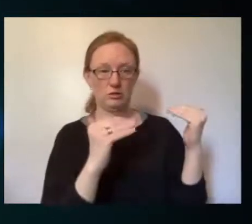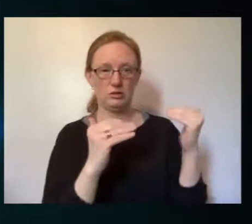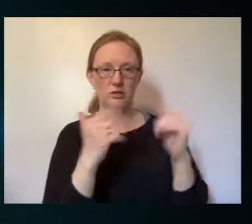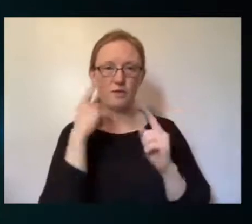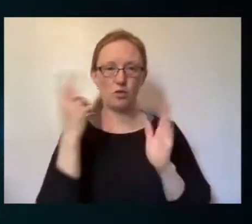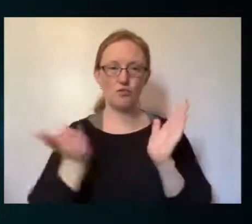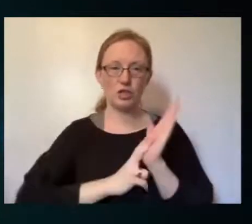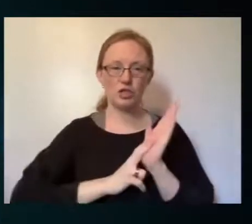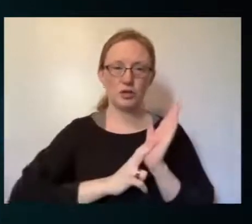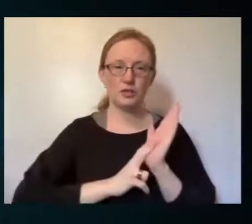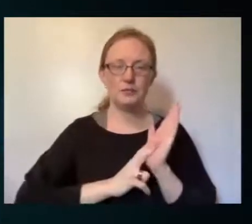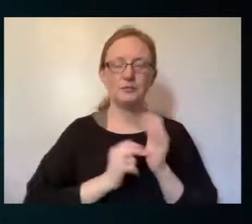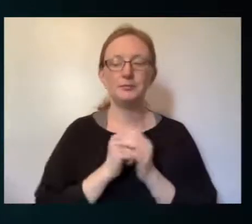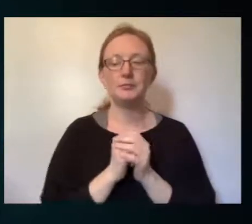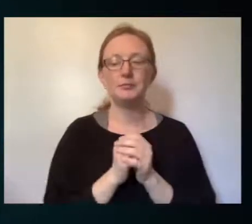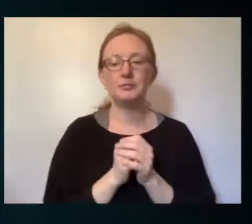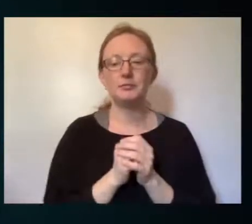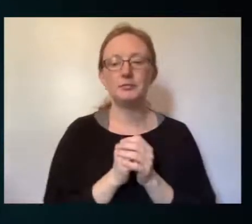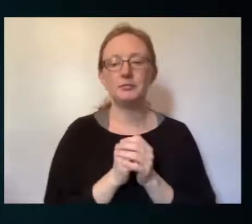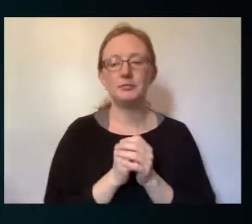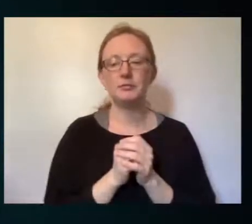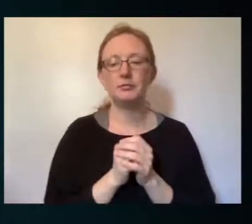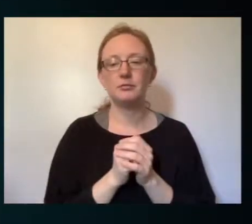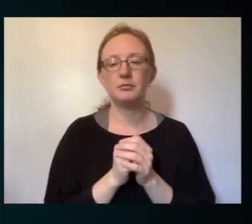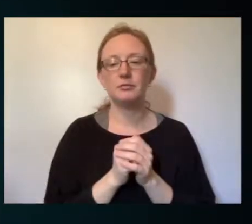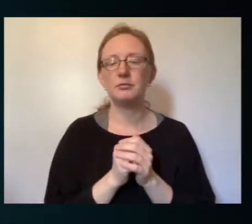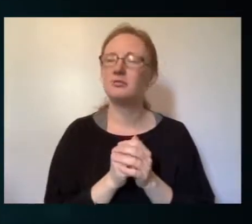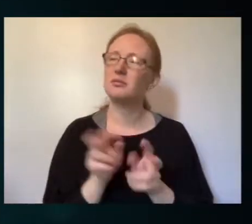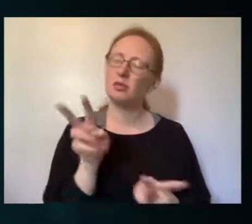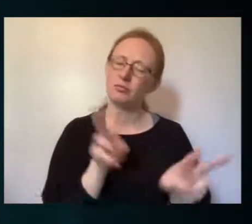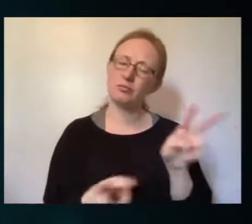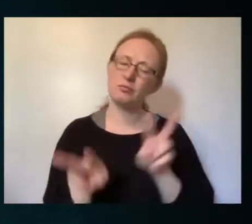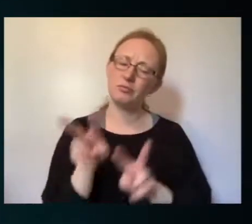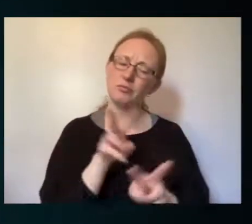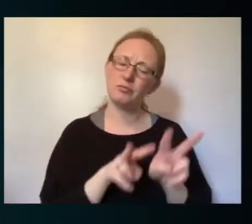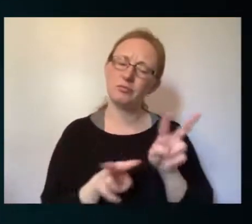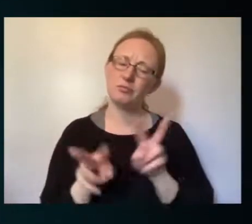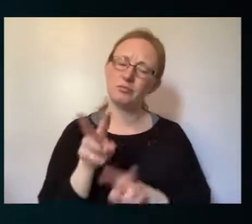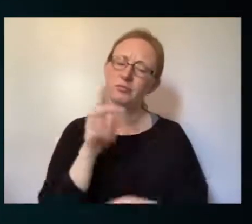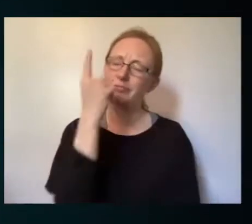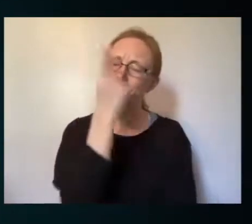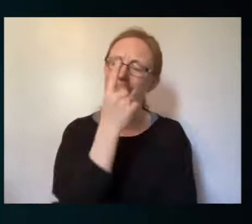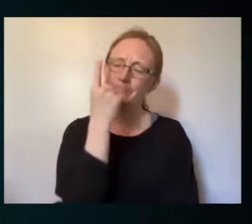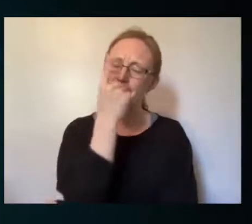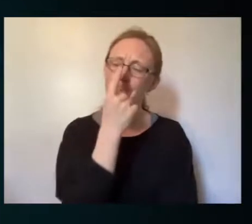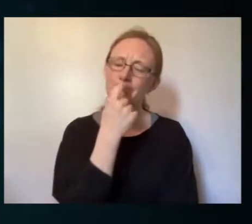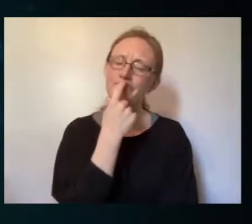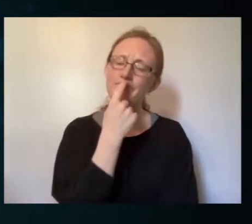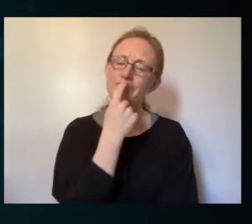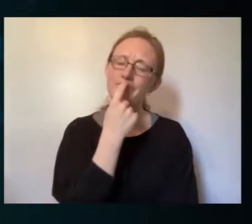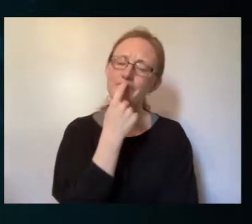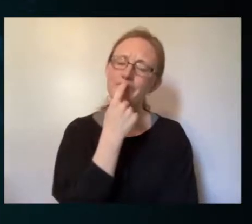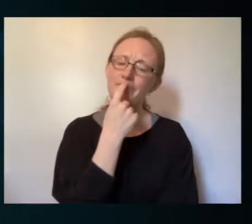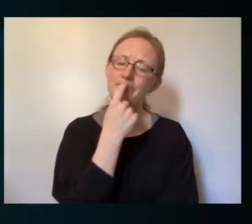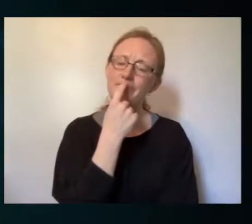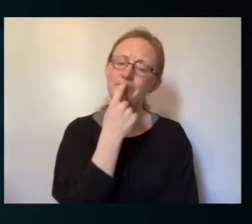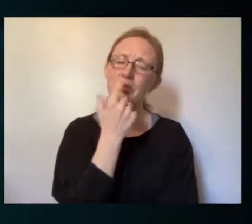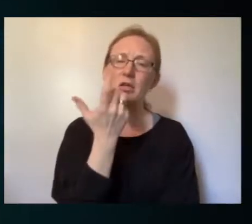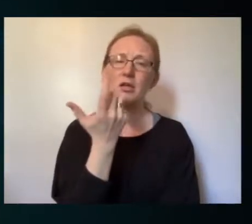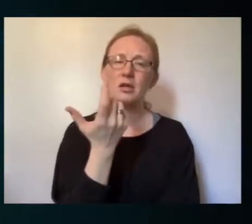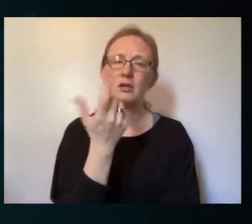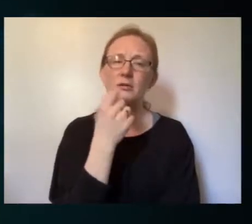But what's the, and just reflecting on that thread of conversation, I was thinking, what are